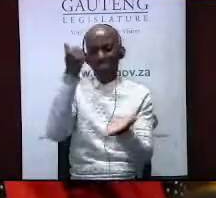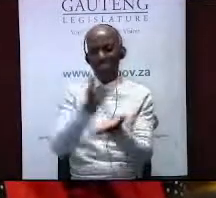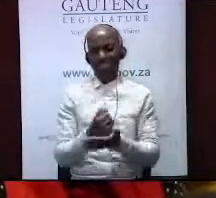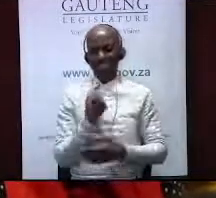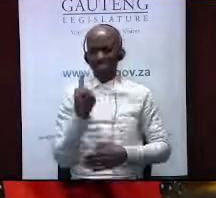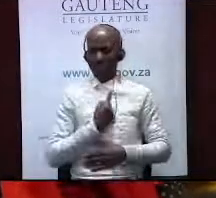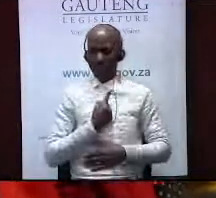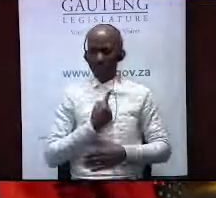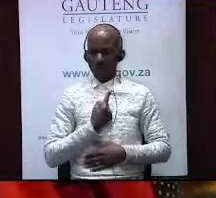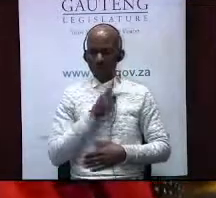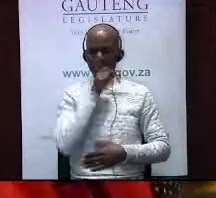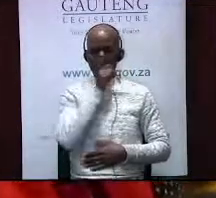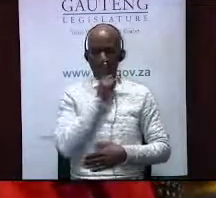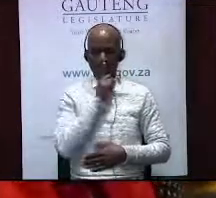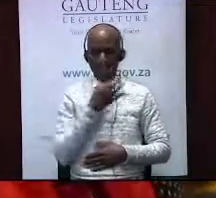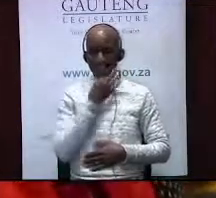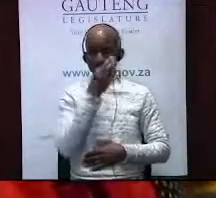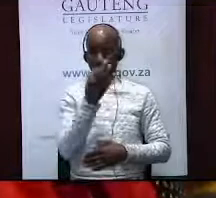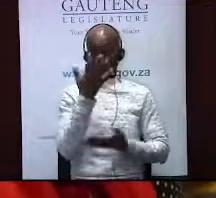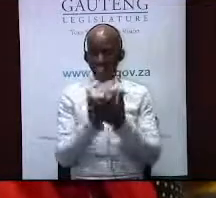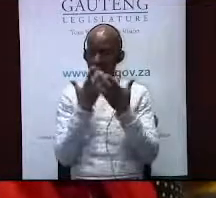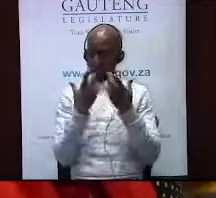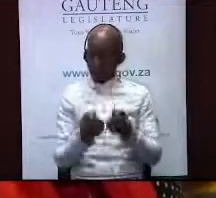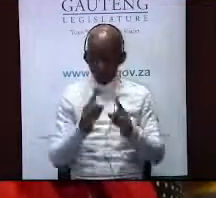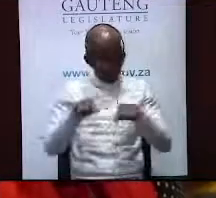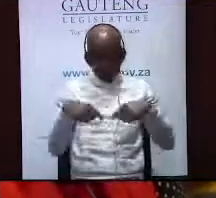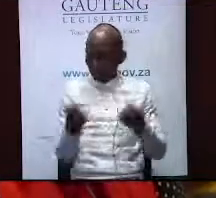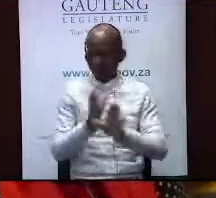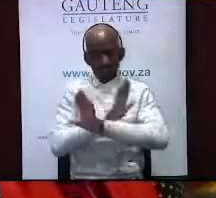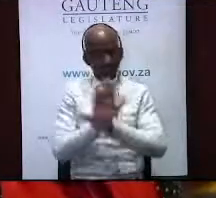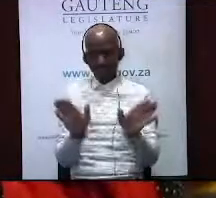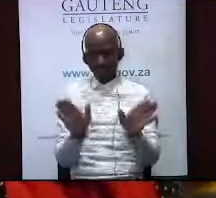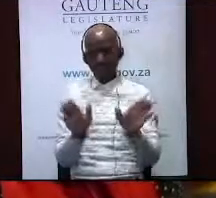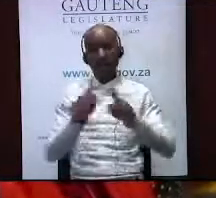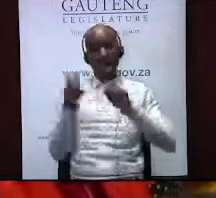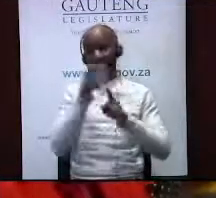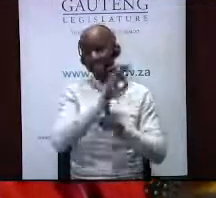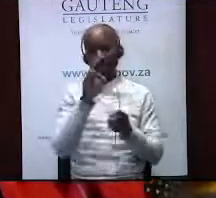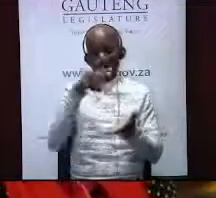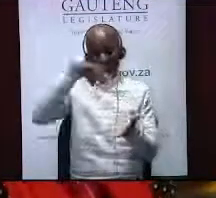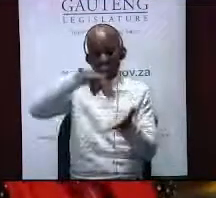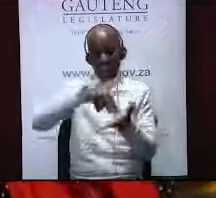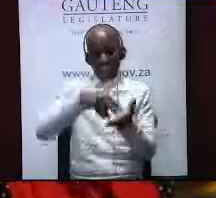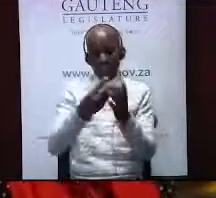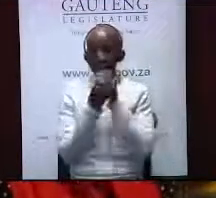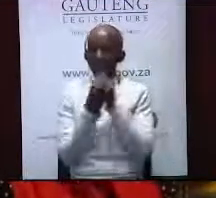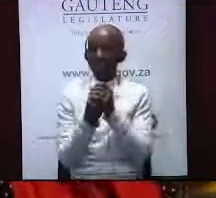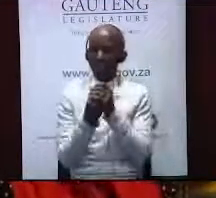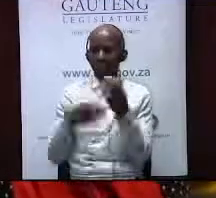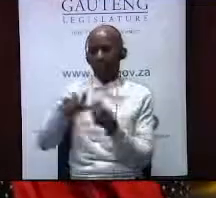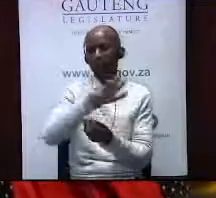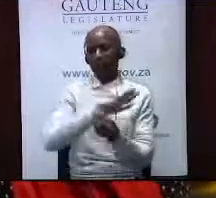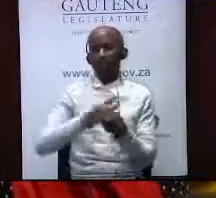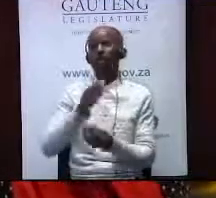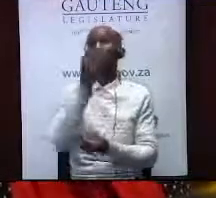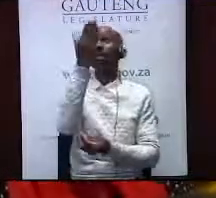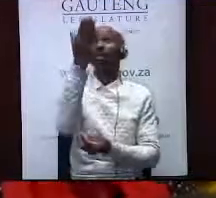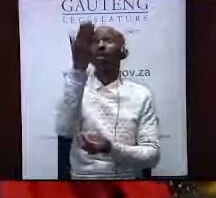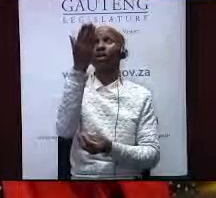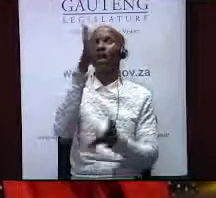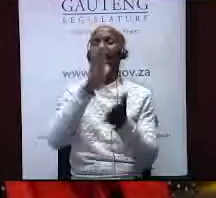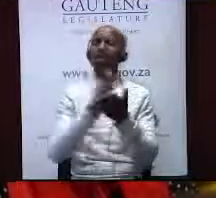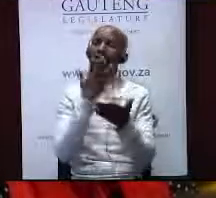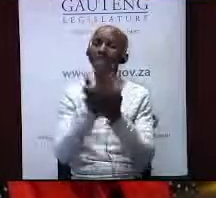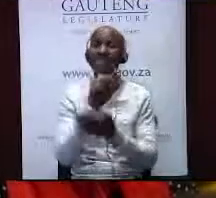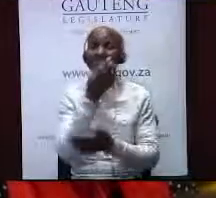alone and sit in silence and say, we can do this. We can't. But if we stand together as a family of God, and we